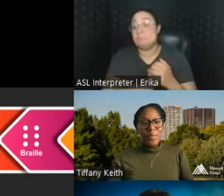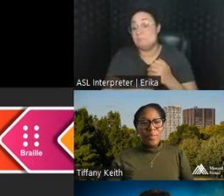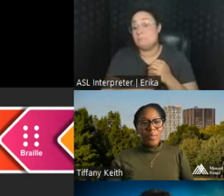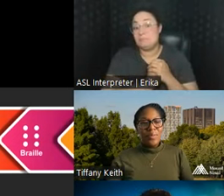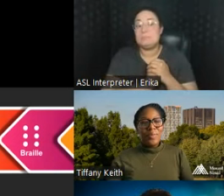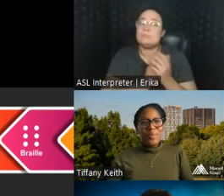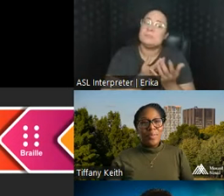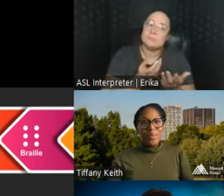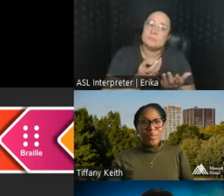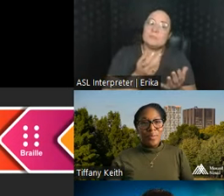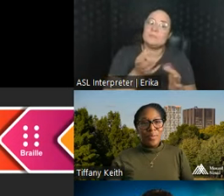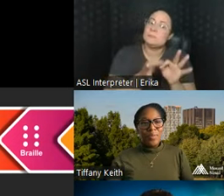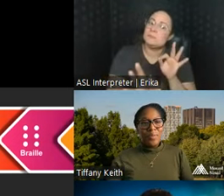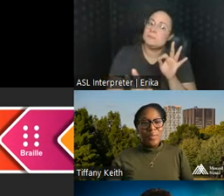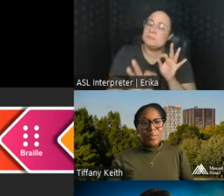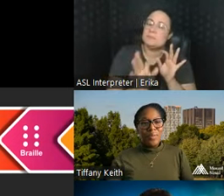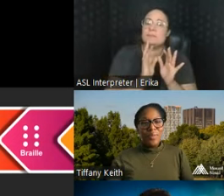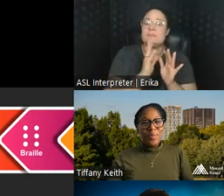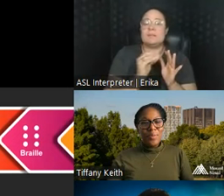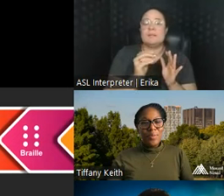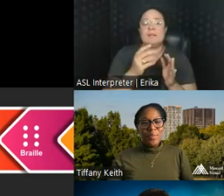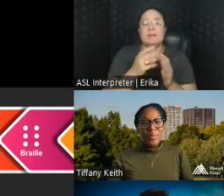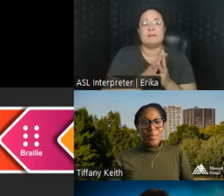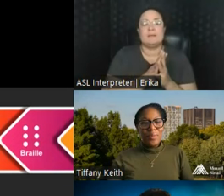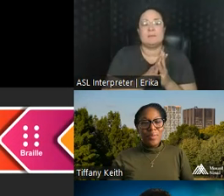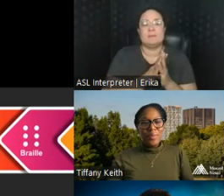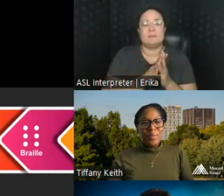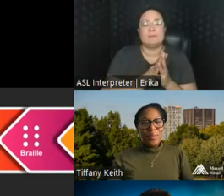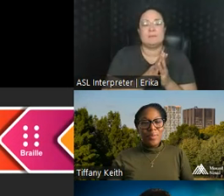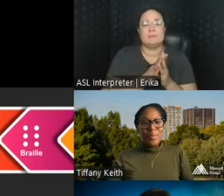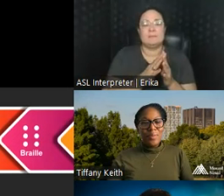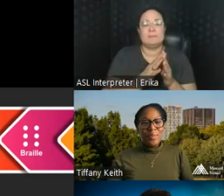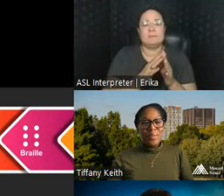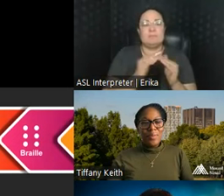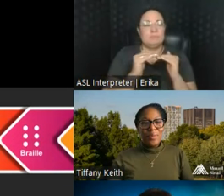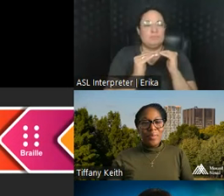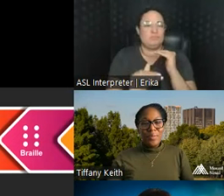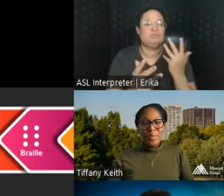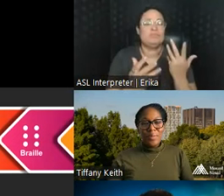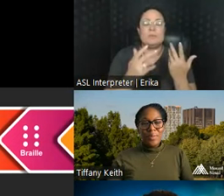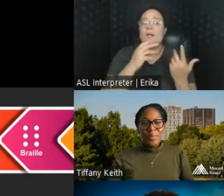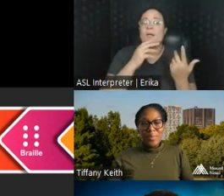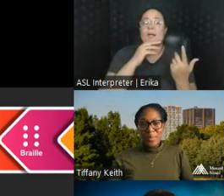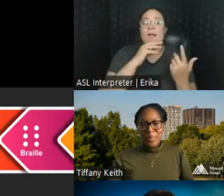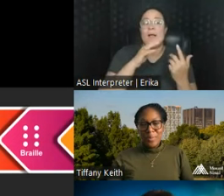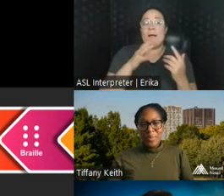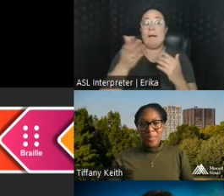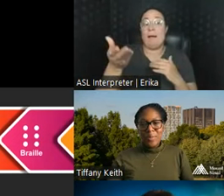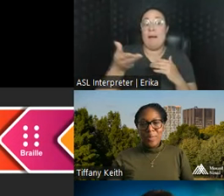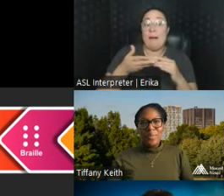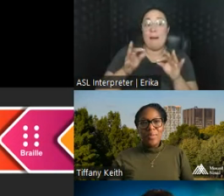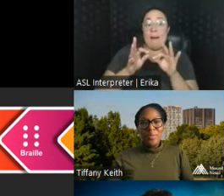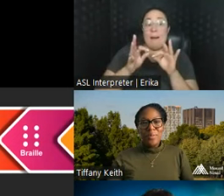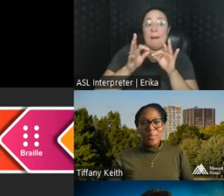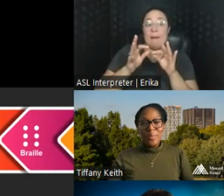it simple and streamlined. Also, be prepared to hire accessibility professionals like we have